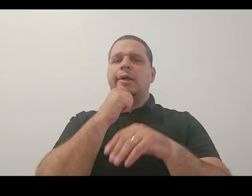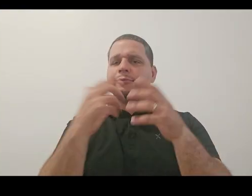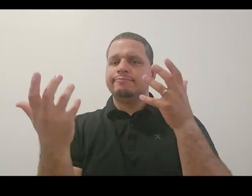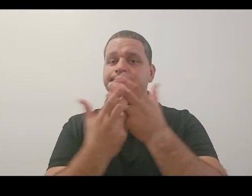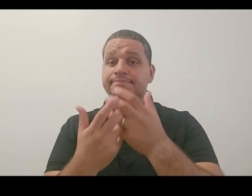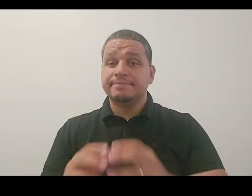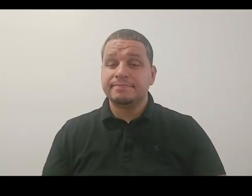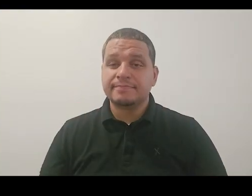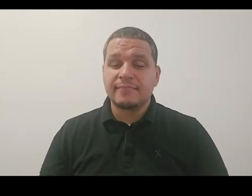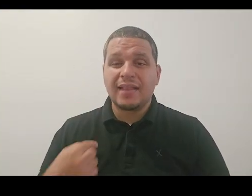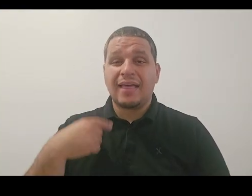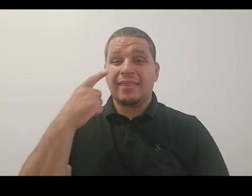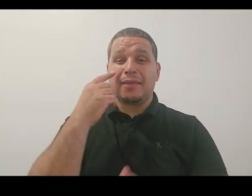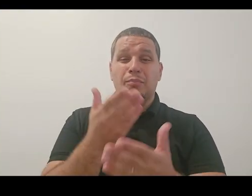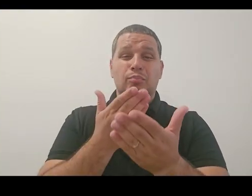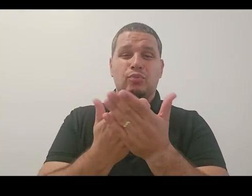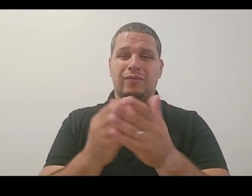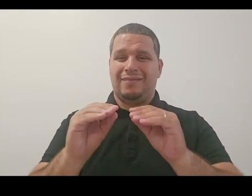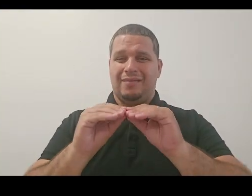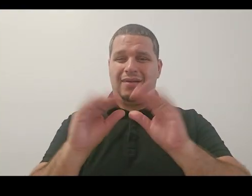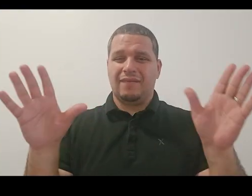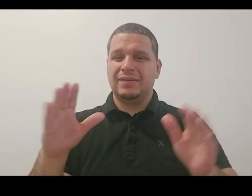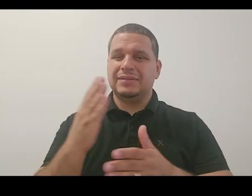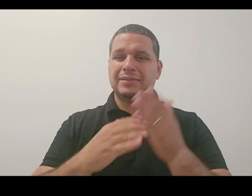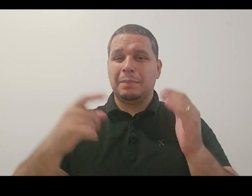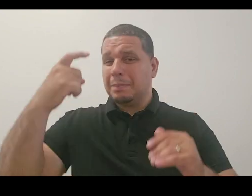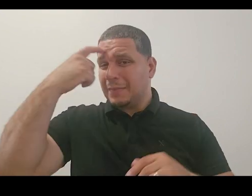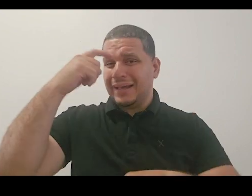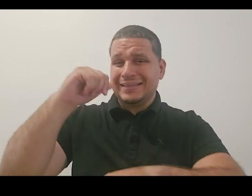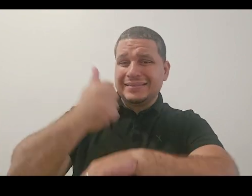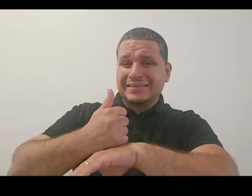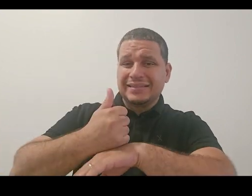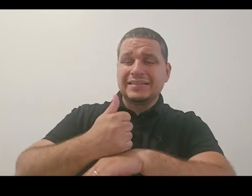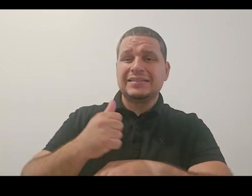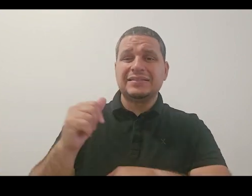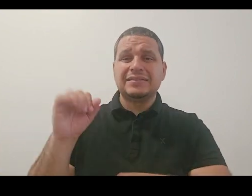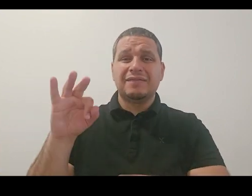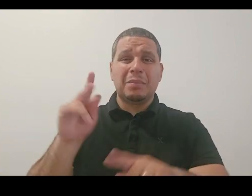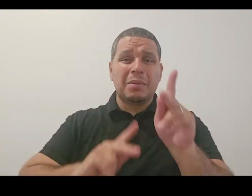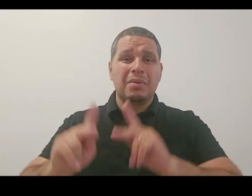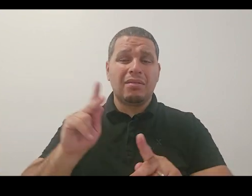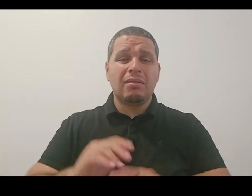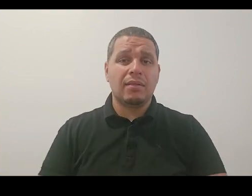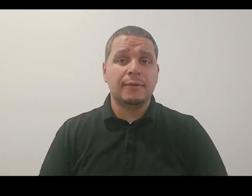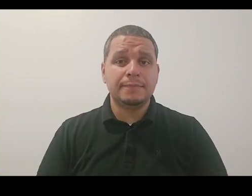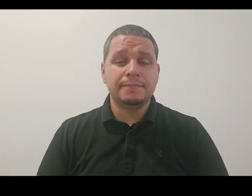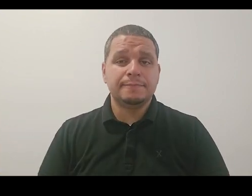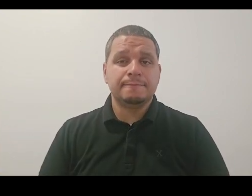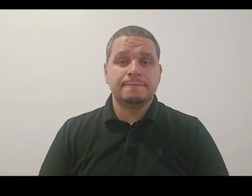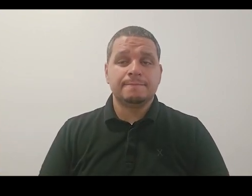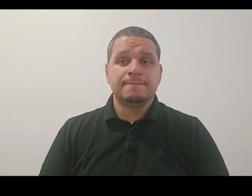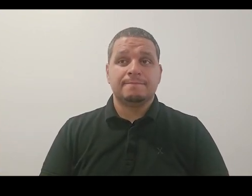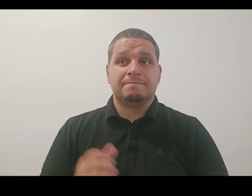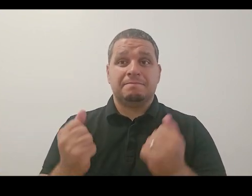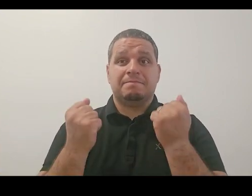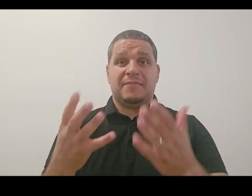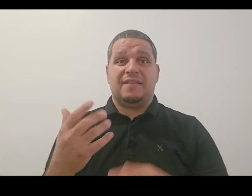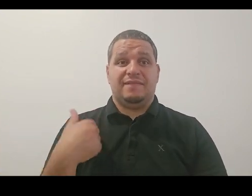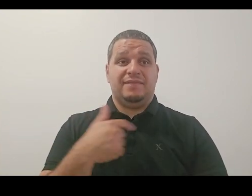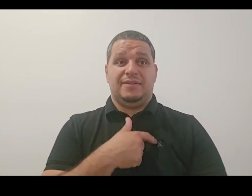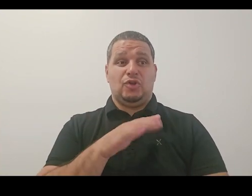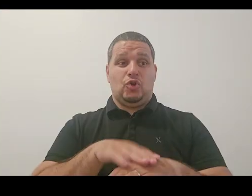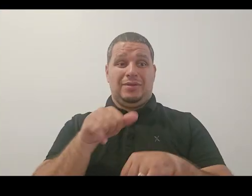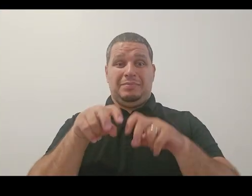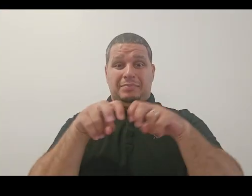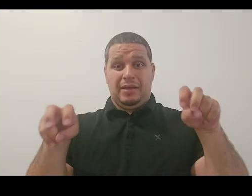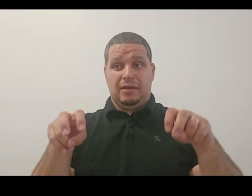is that proof is evident in some of the mindsets of people that lots of us on this panel and